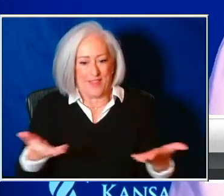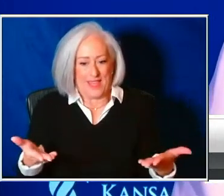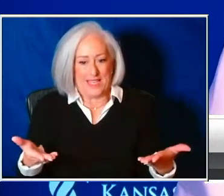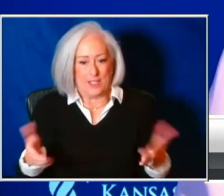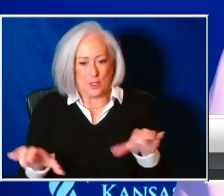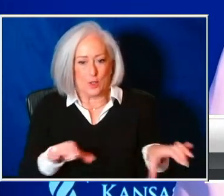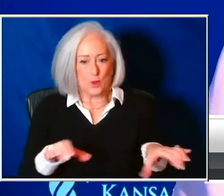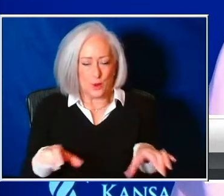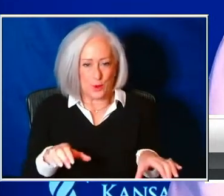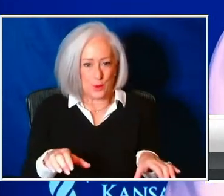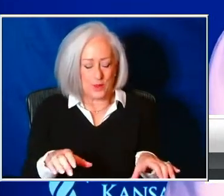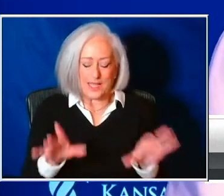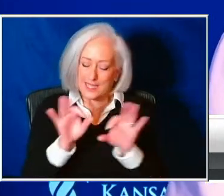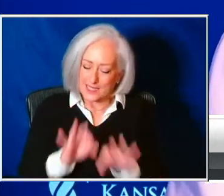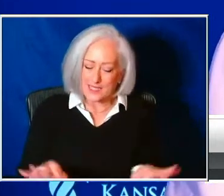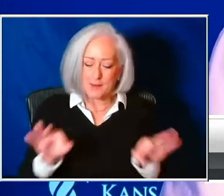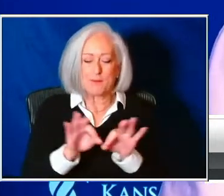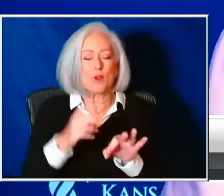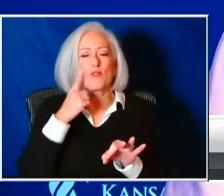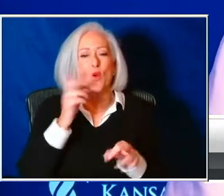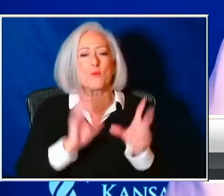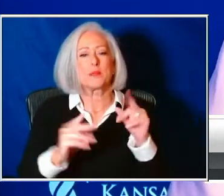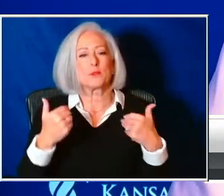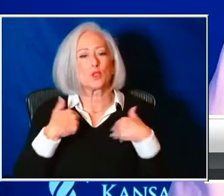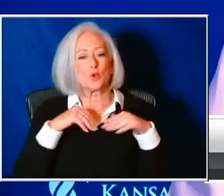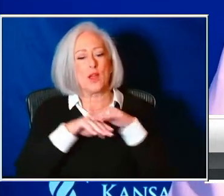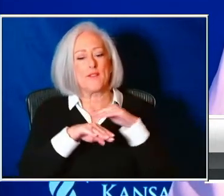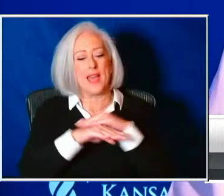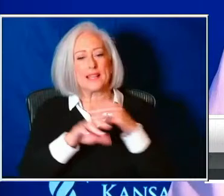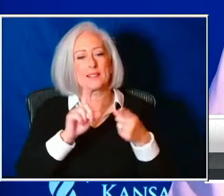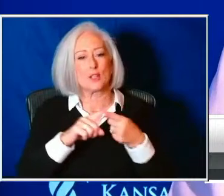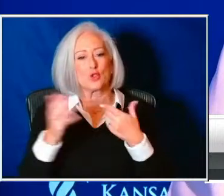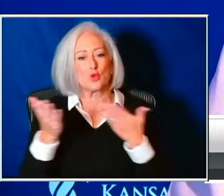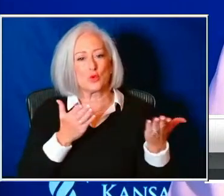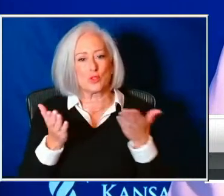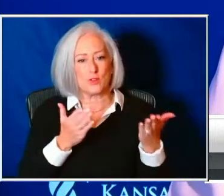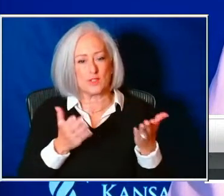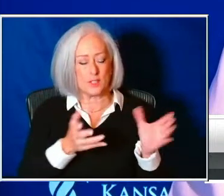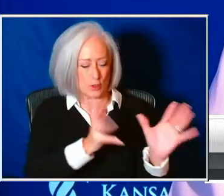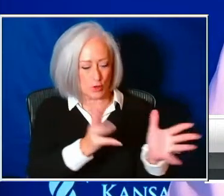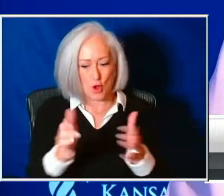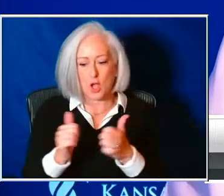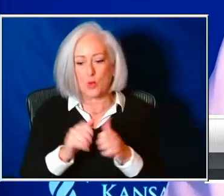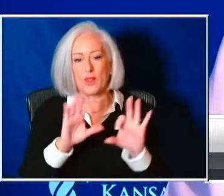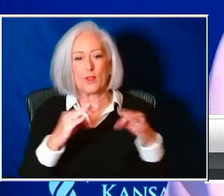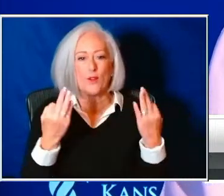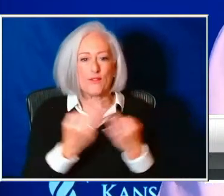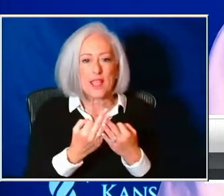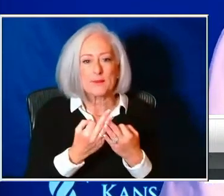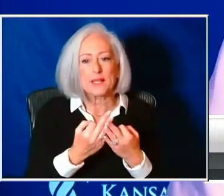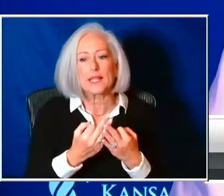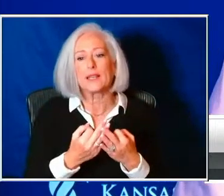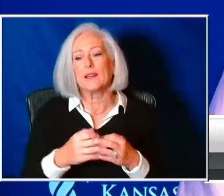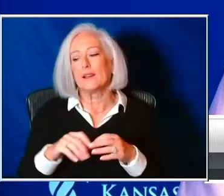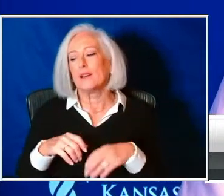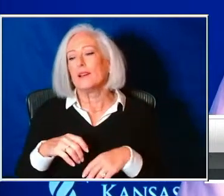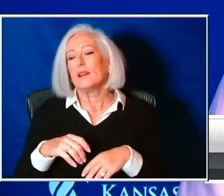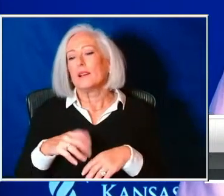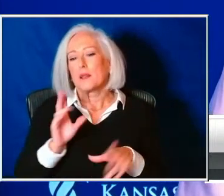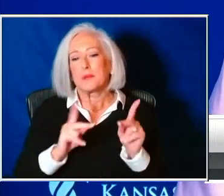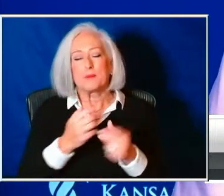important for everybody to have access to these services and talk with your family, your loved ones, your friends to do these preventive